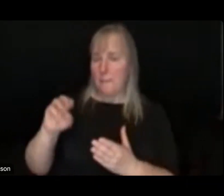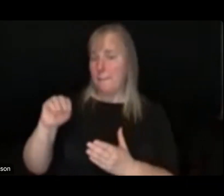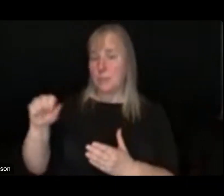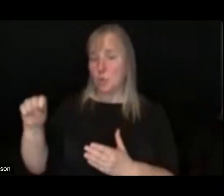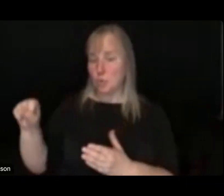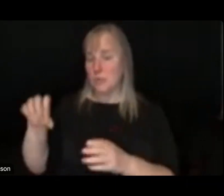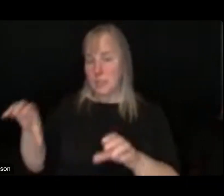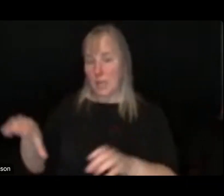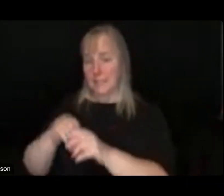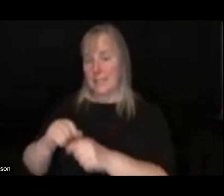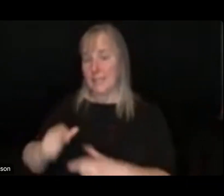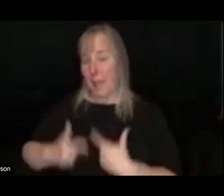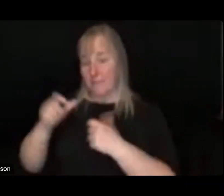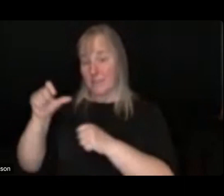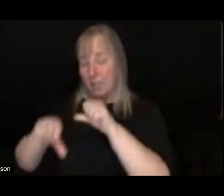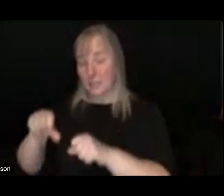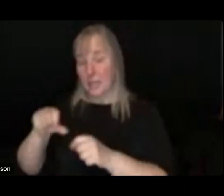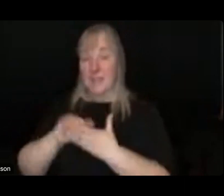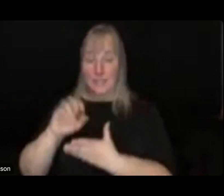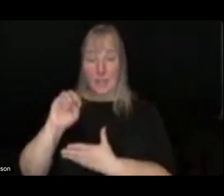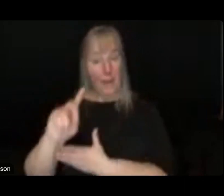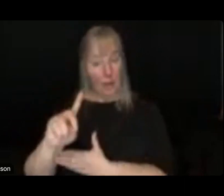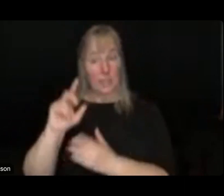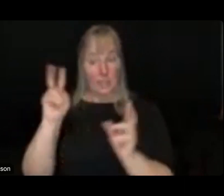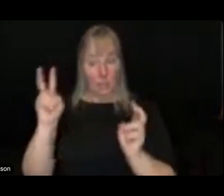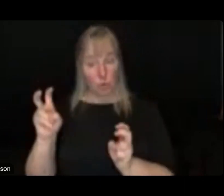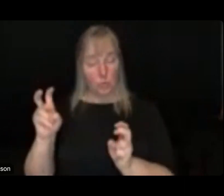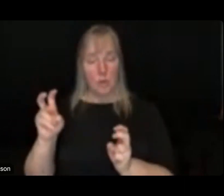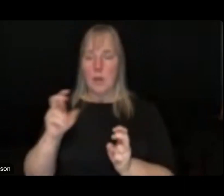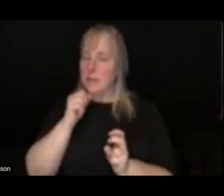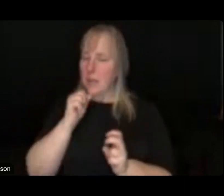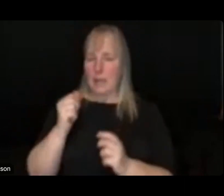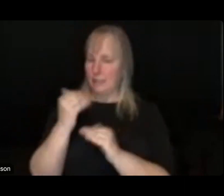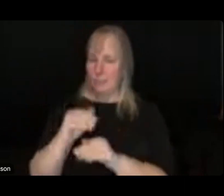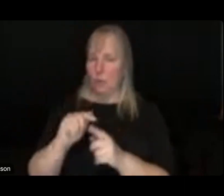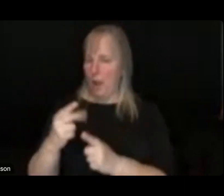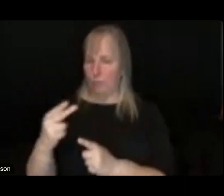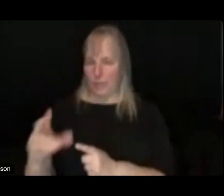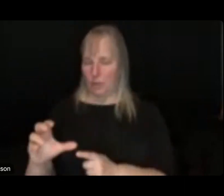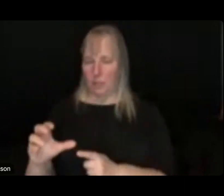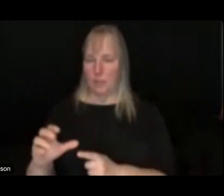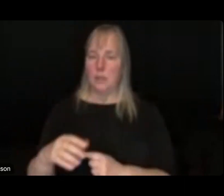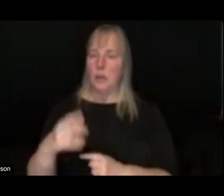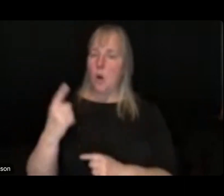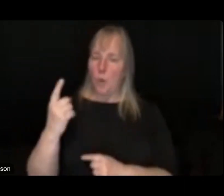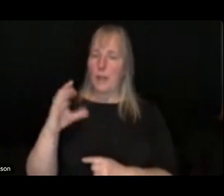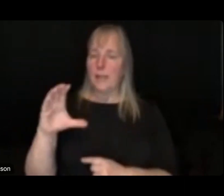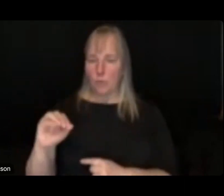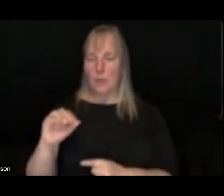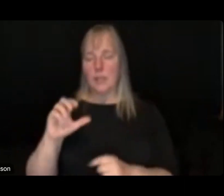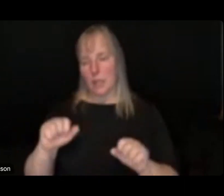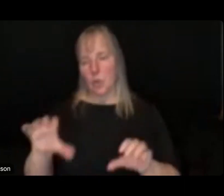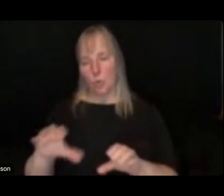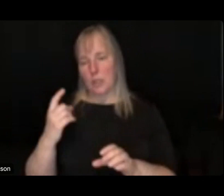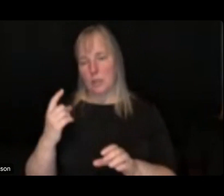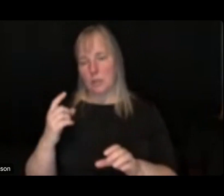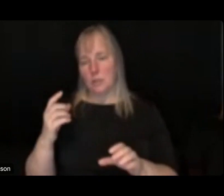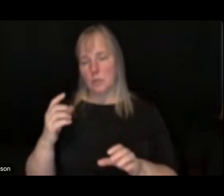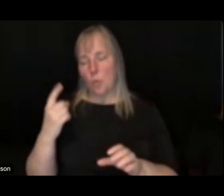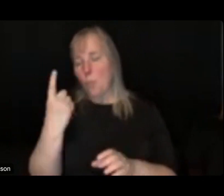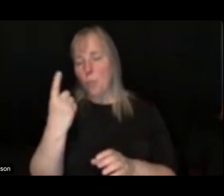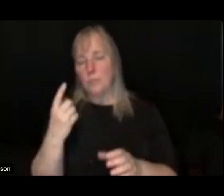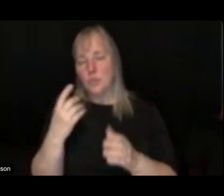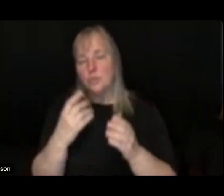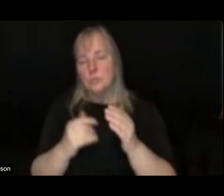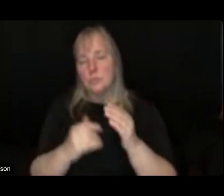Howard County issue. I mean, the county can only do so much for a whole sector like life sciences or IT. But one person's